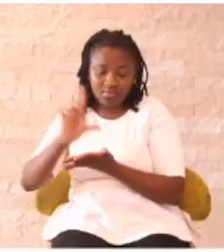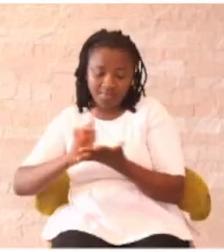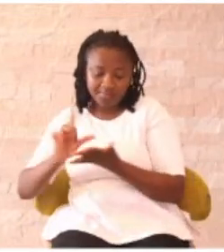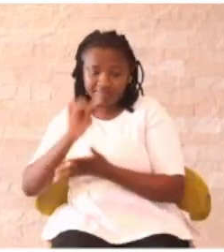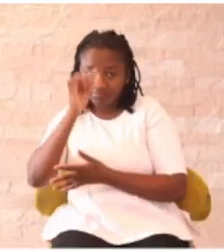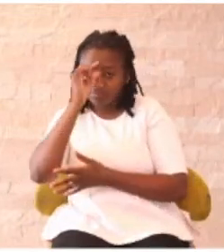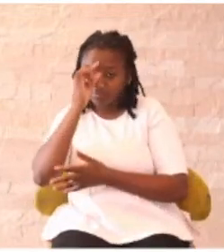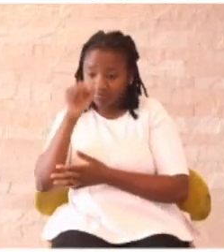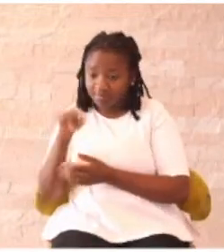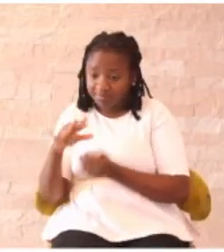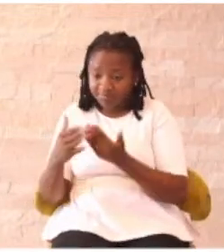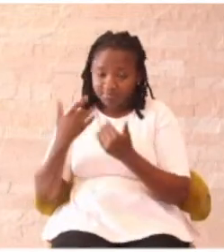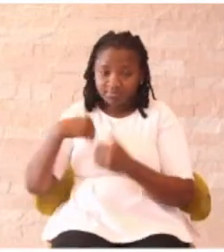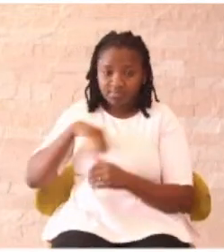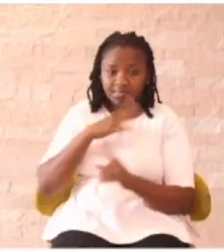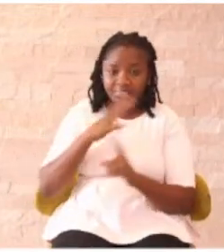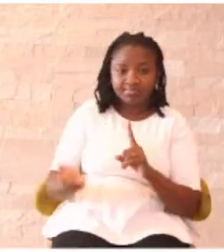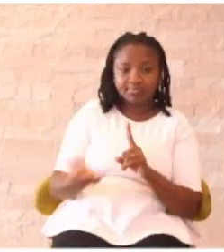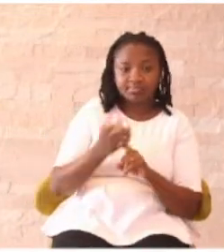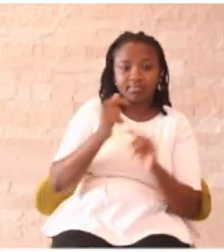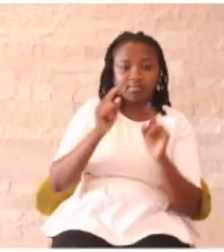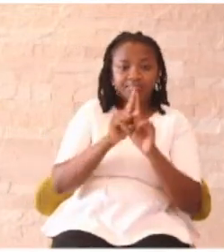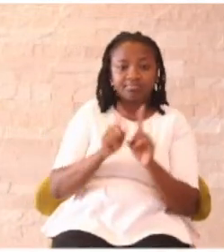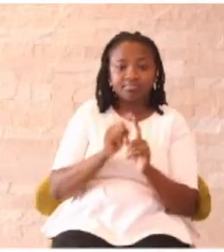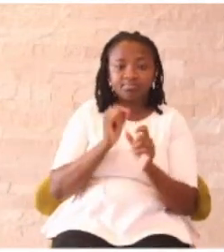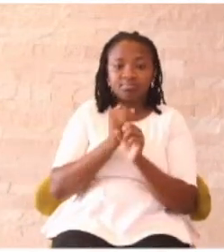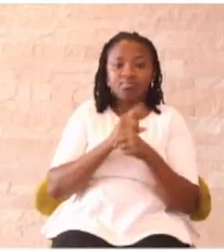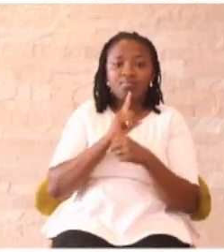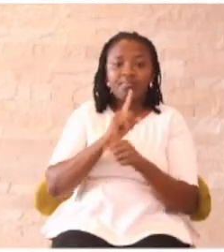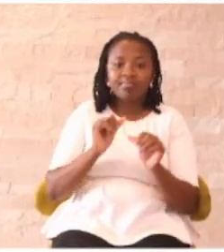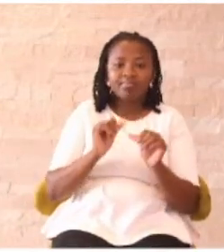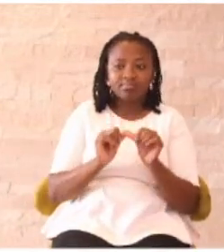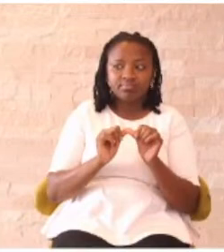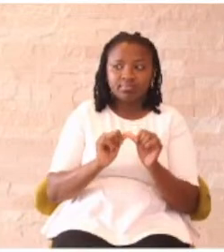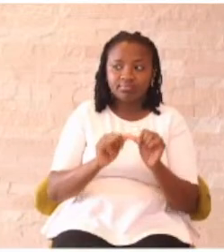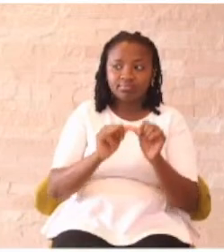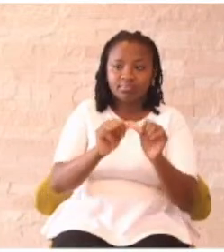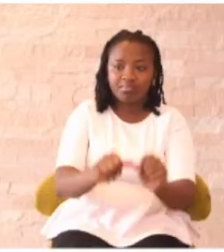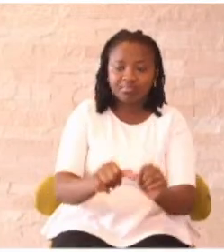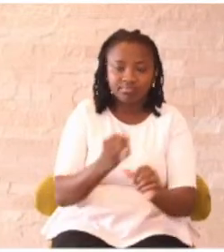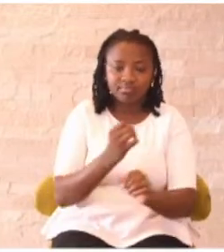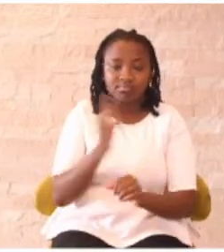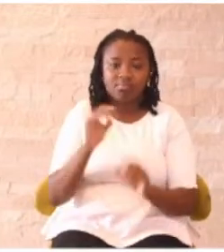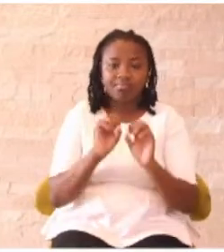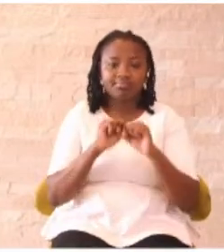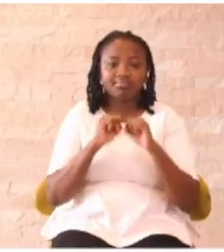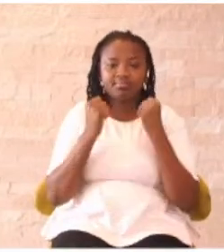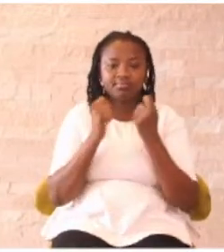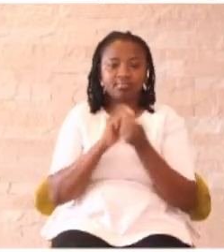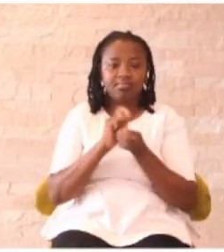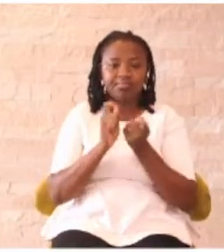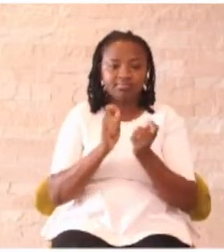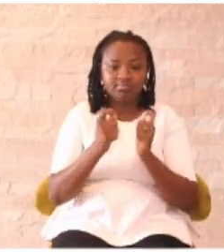will ensure sustainability of the changes.